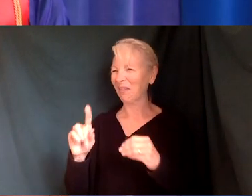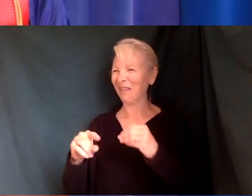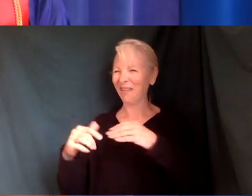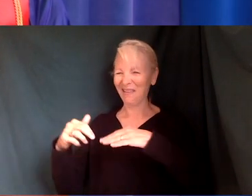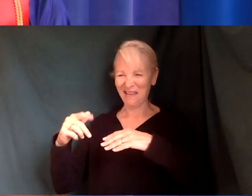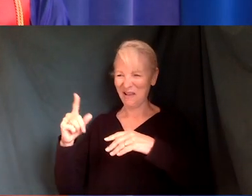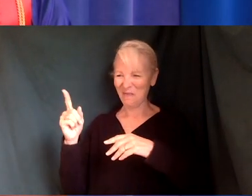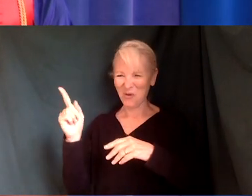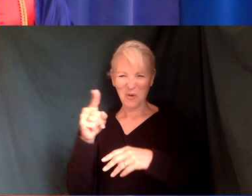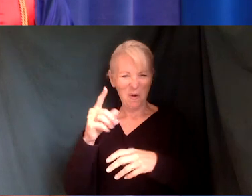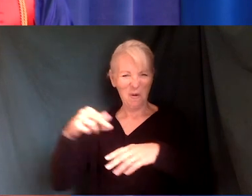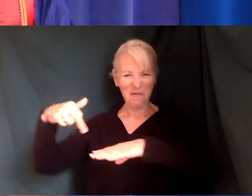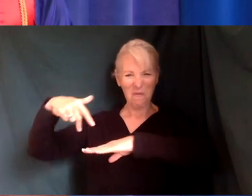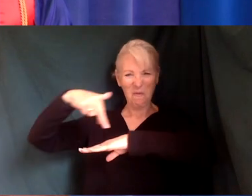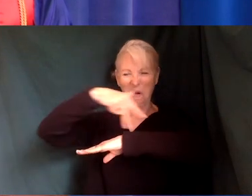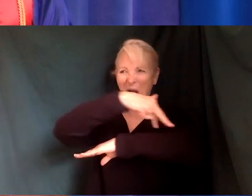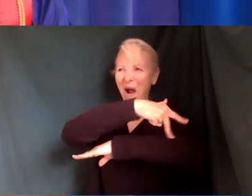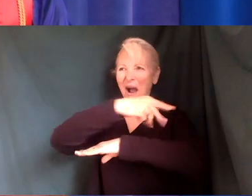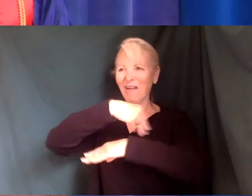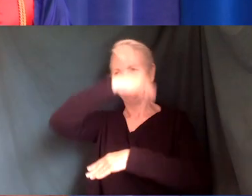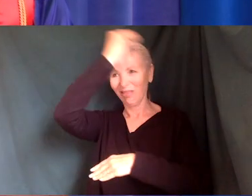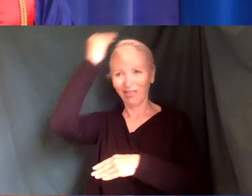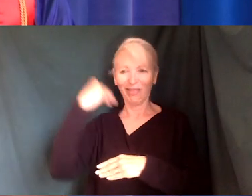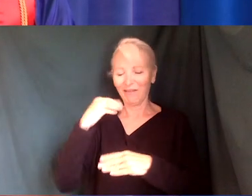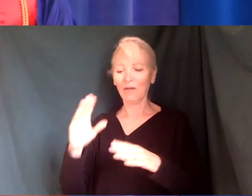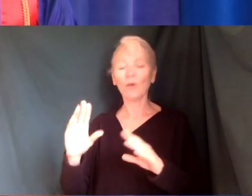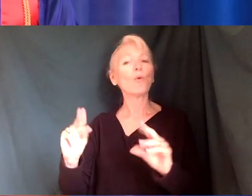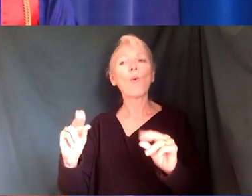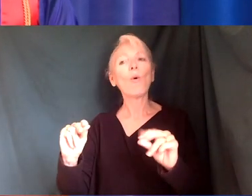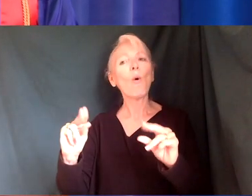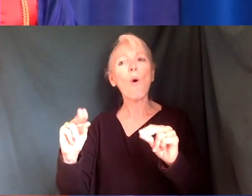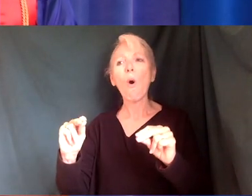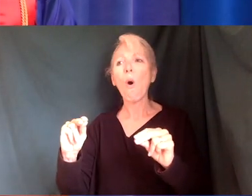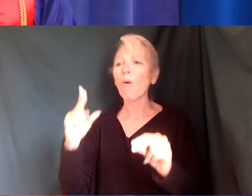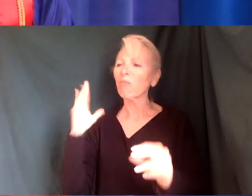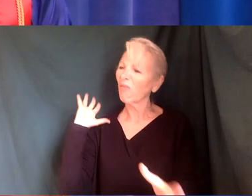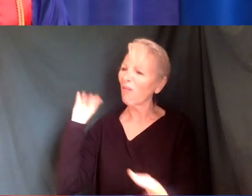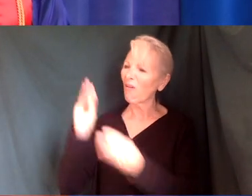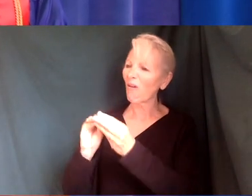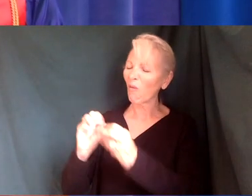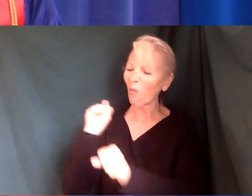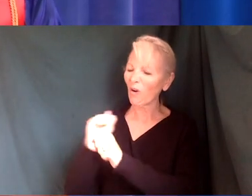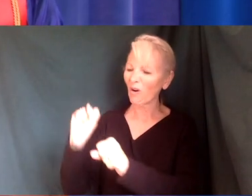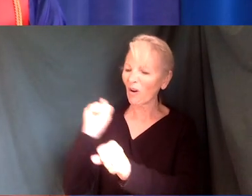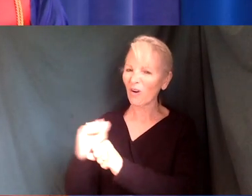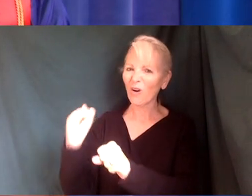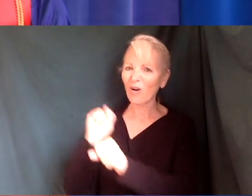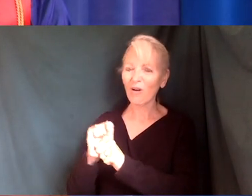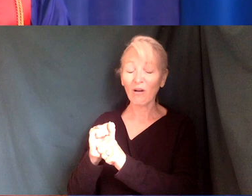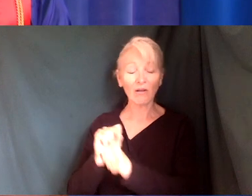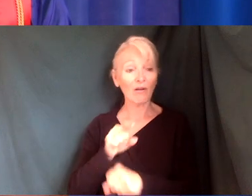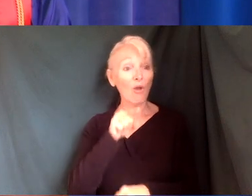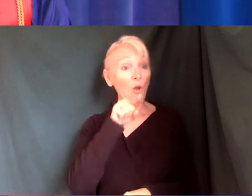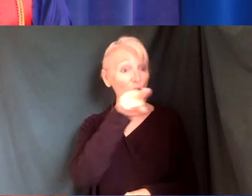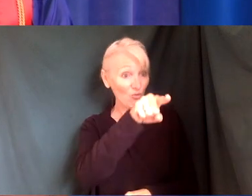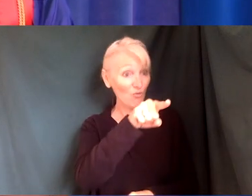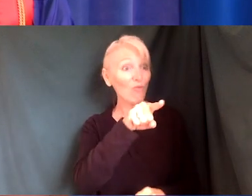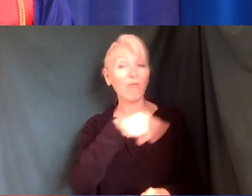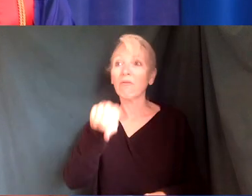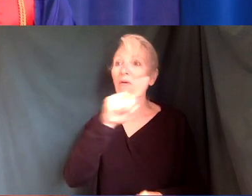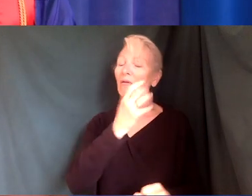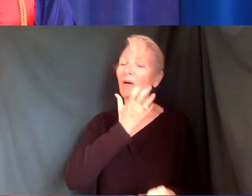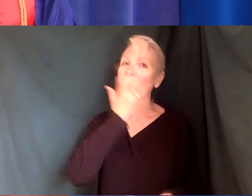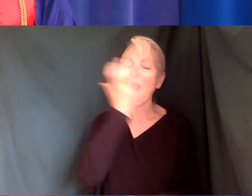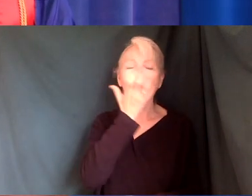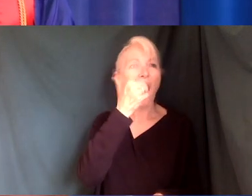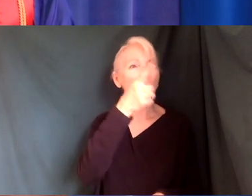less about walking across that stage and more about all that you went through to get to this moment. The perseverance of this student body is second to none. I've